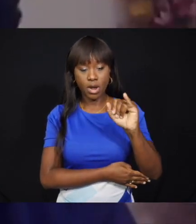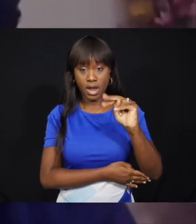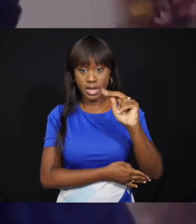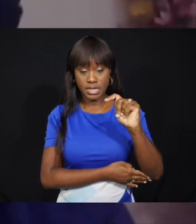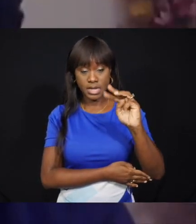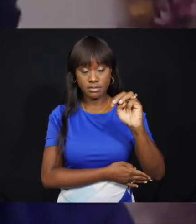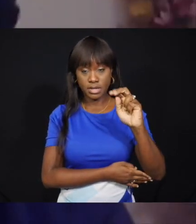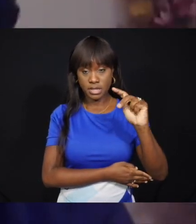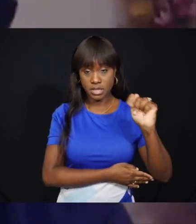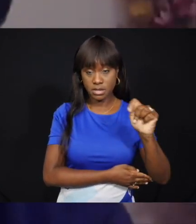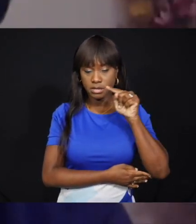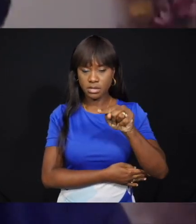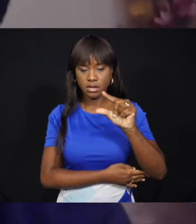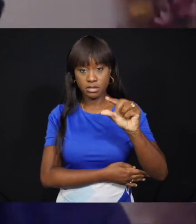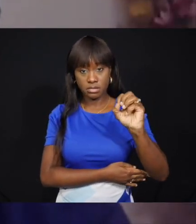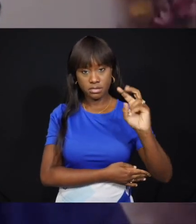simple,